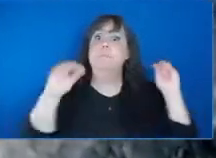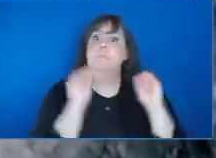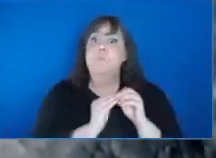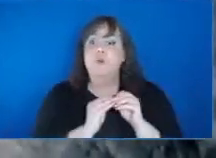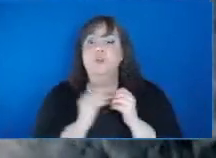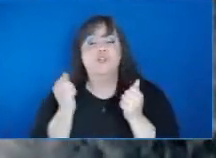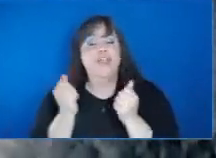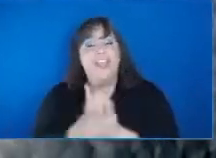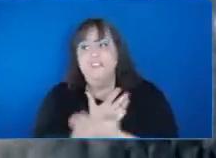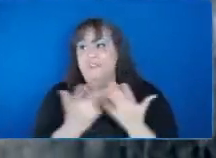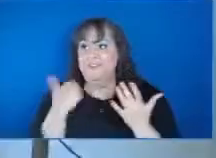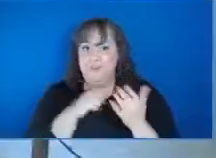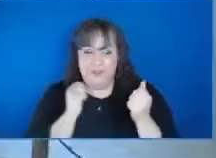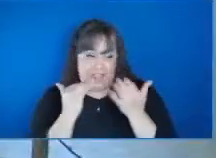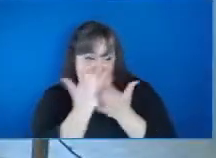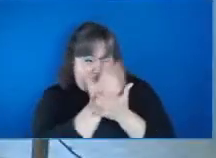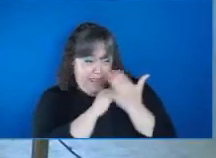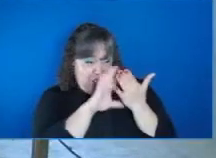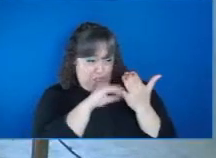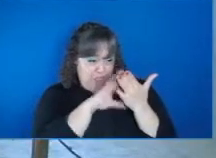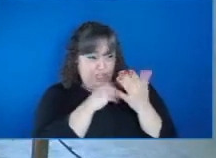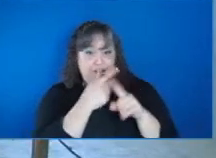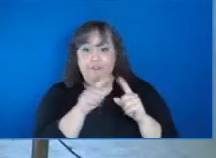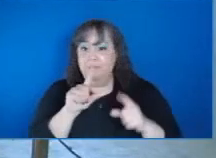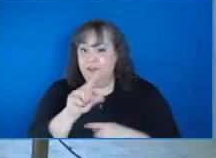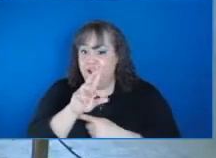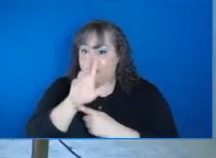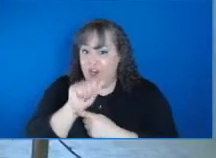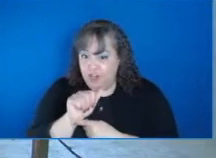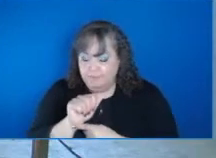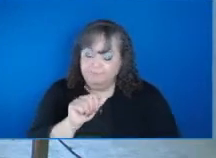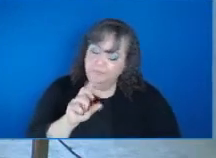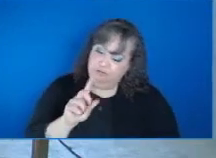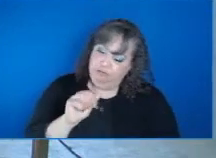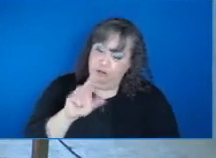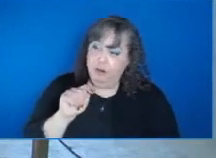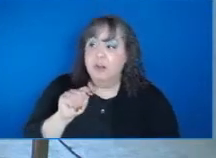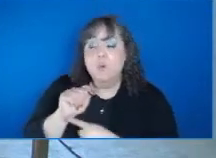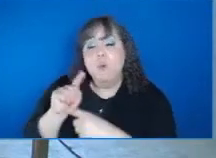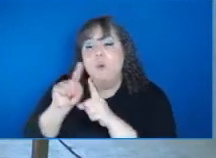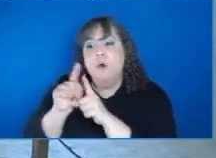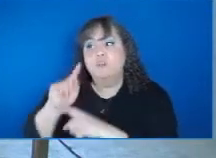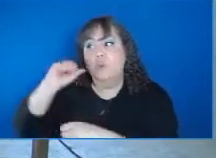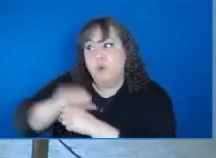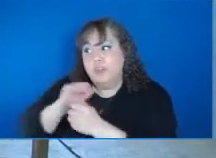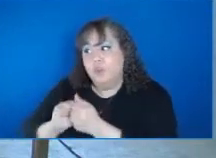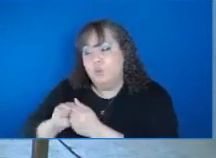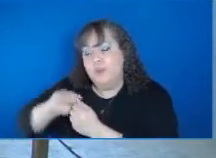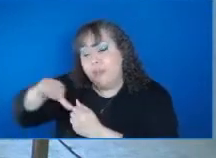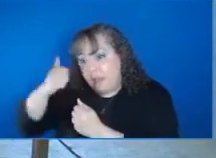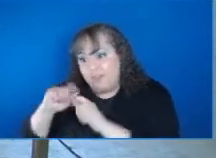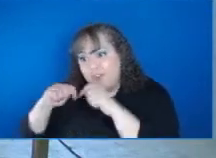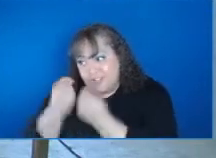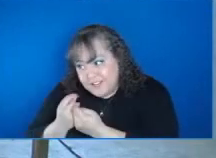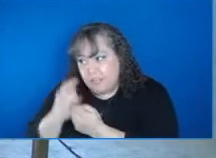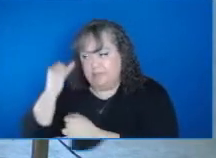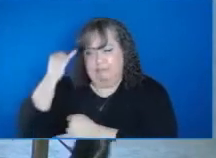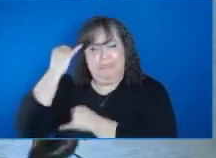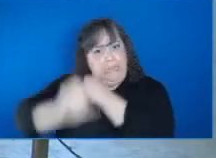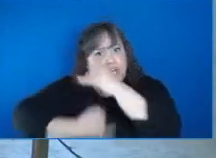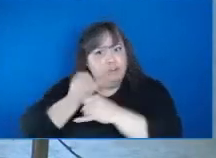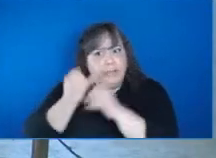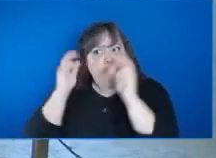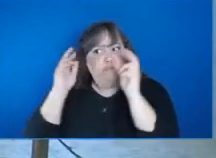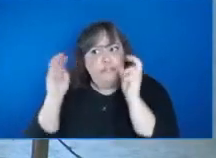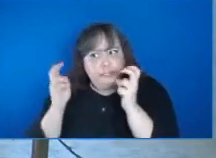from DART. And we're still really working collaboratively with these two teams, as is important for planetary defense, international issue. Absolutely.